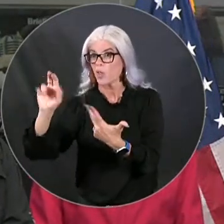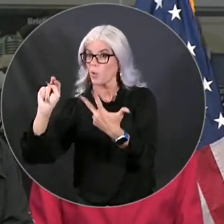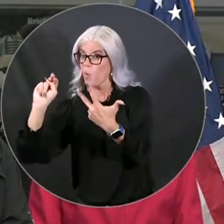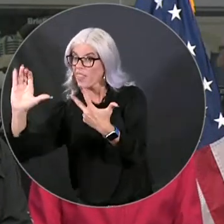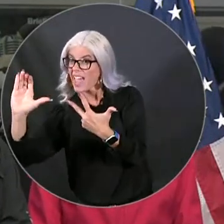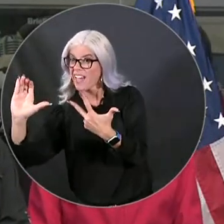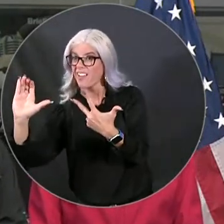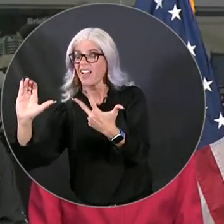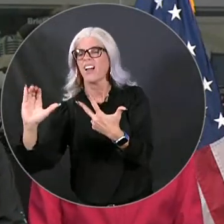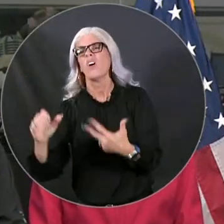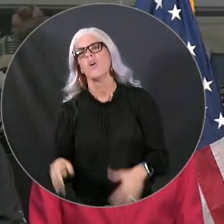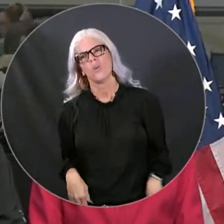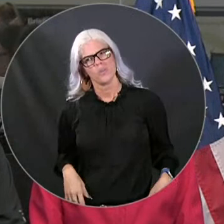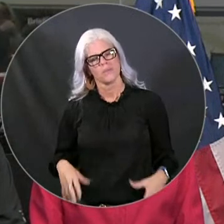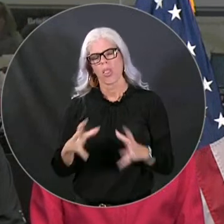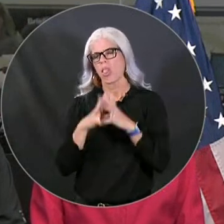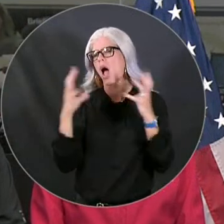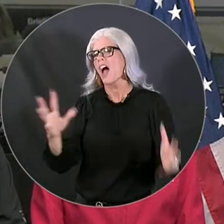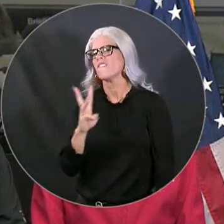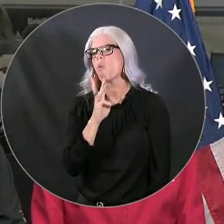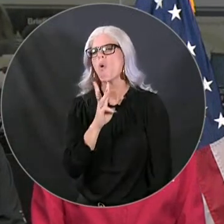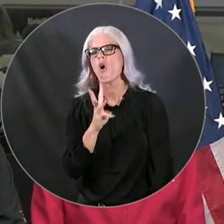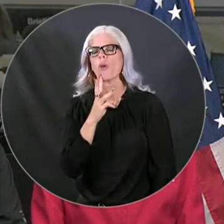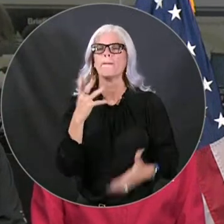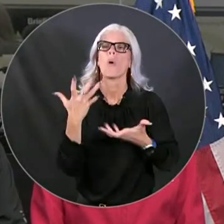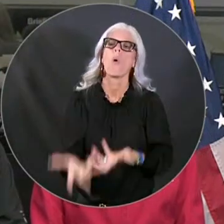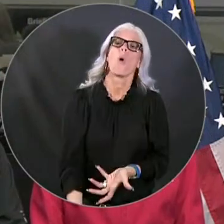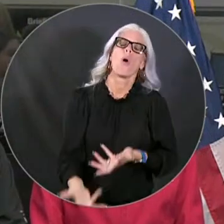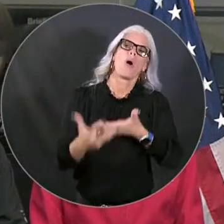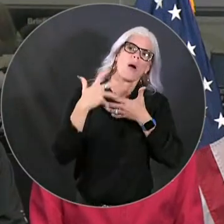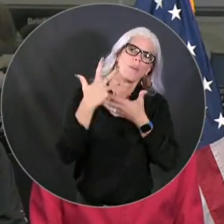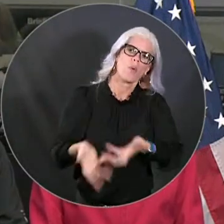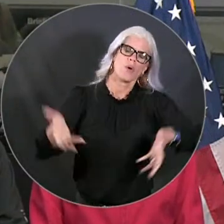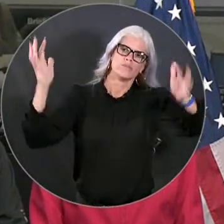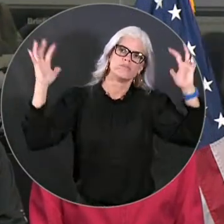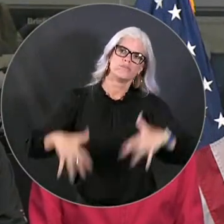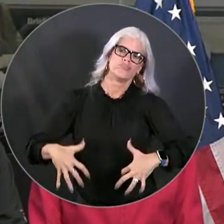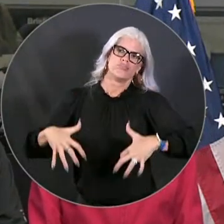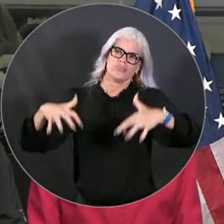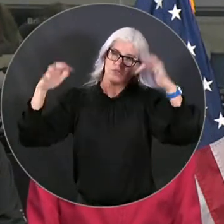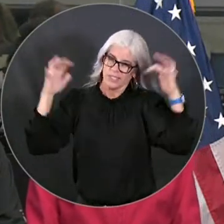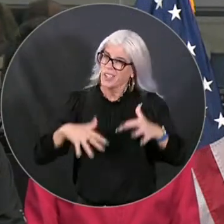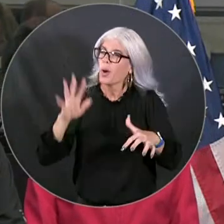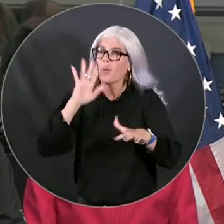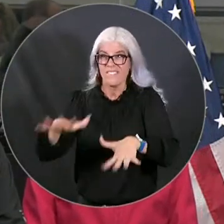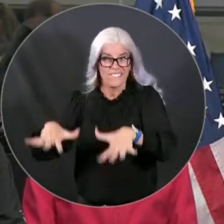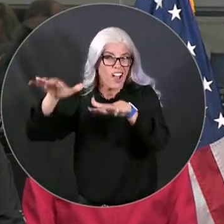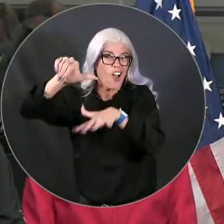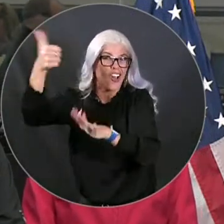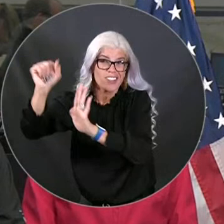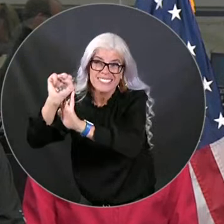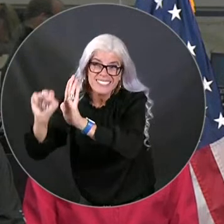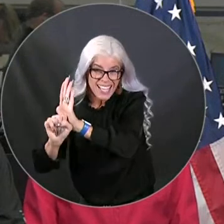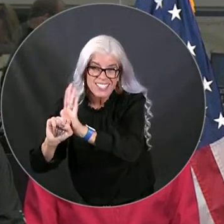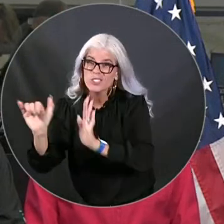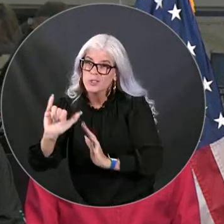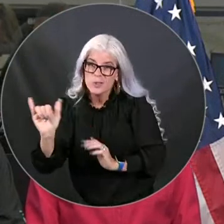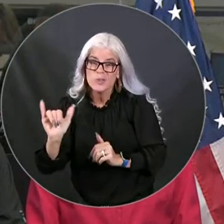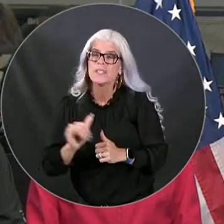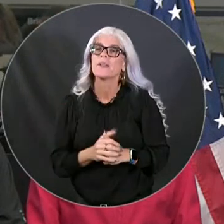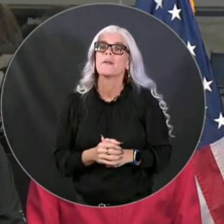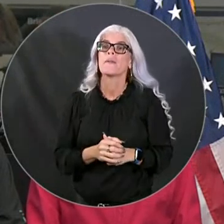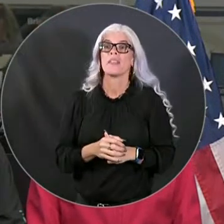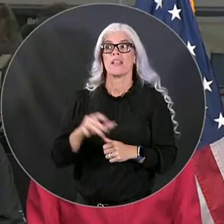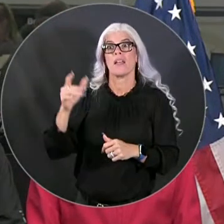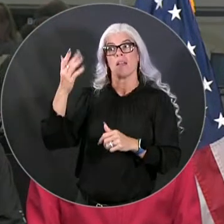of water, and you're going to have flooding in those other states as well. Of course, they're not going to have to deal with the catastrophic impact that